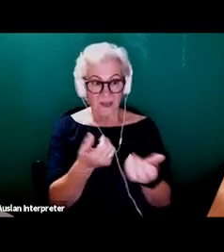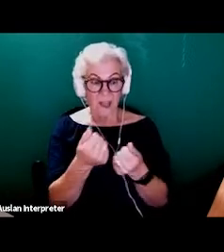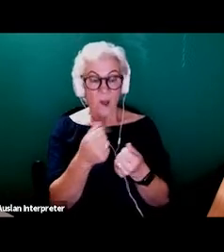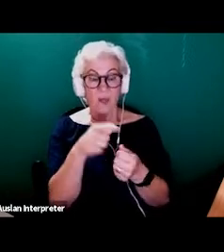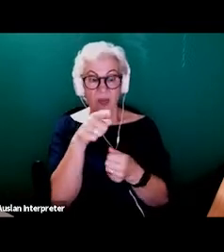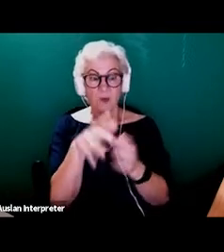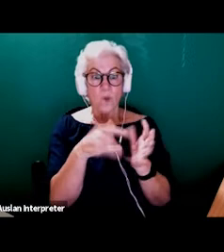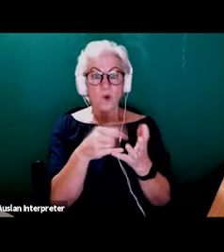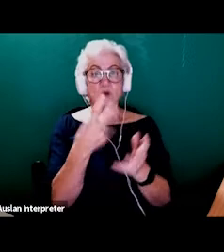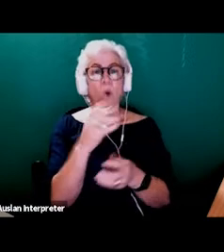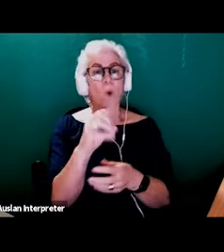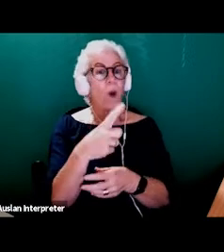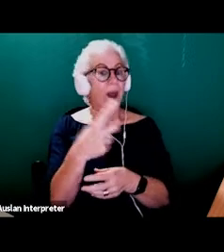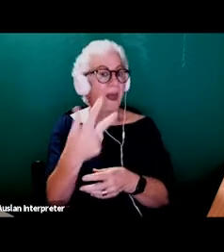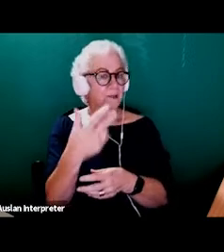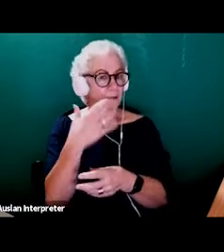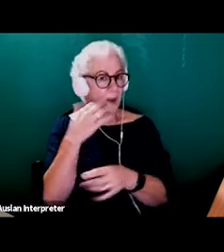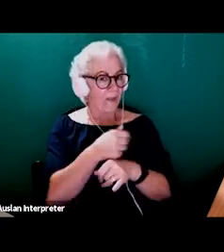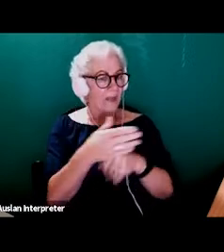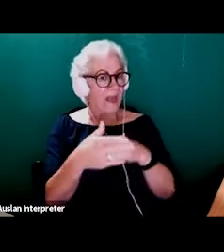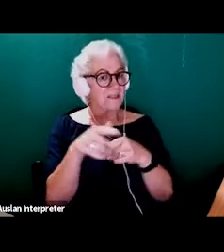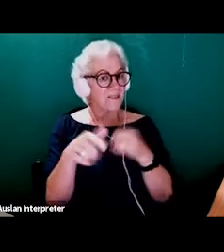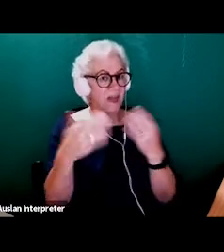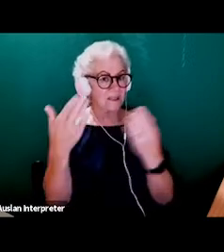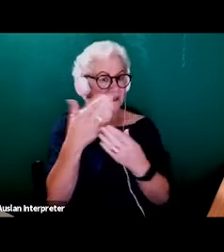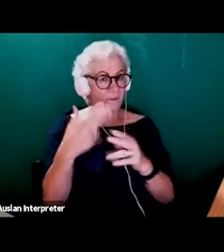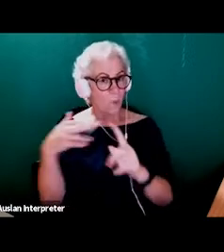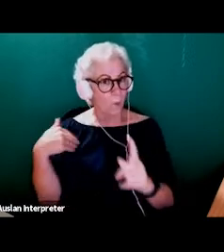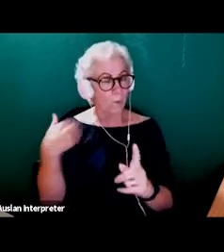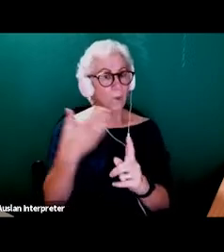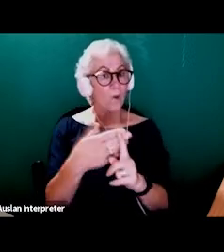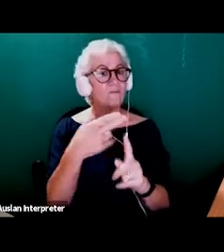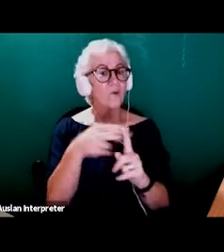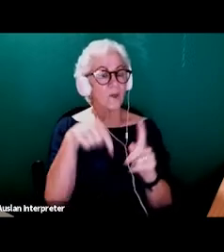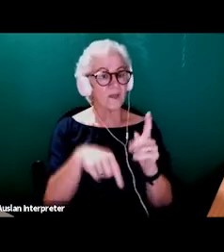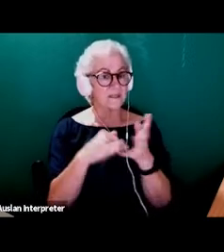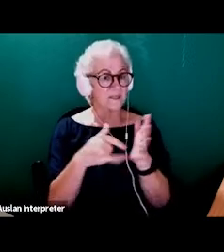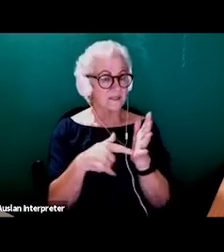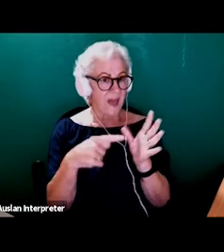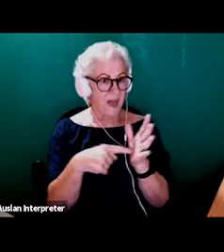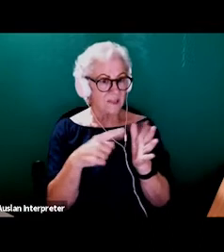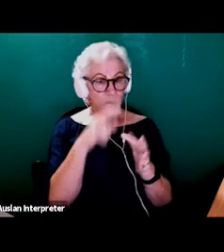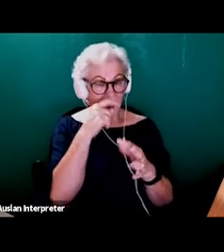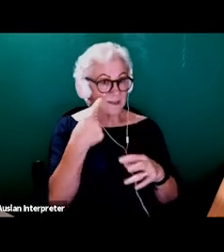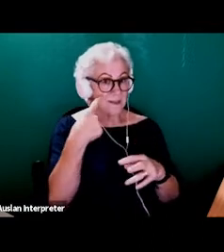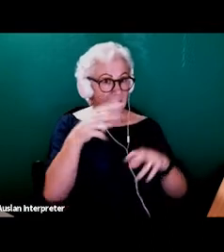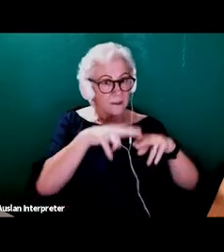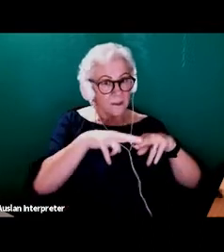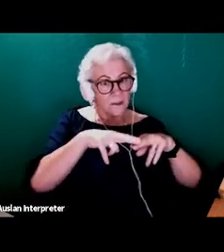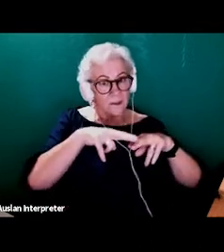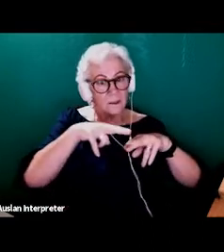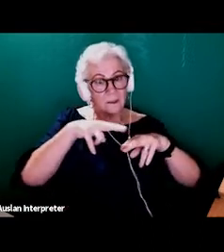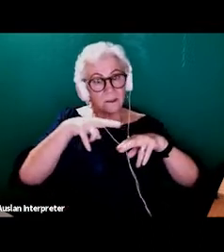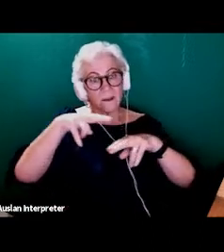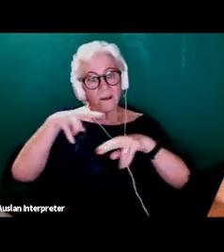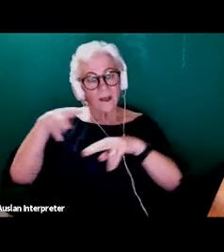in 2018 across the state as at January 1st each year. You can see the increases over time in the number of people